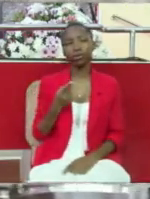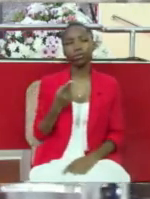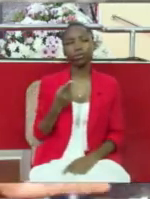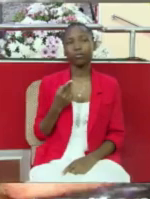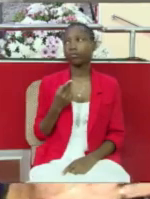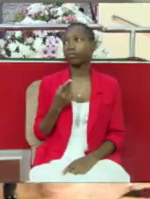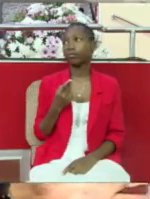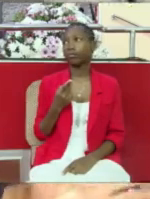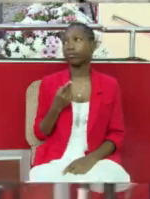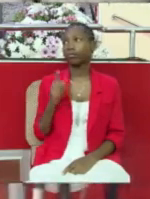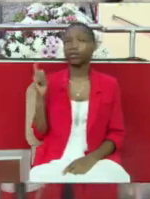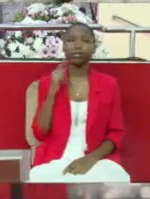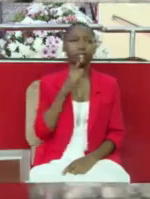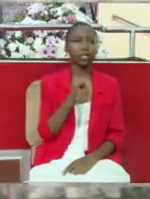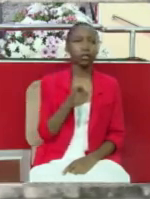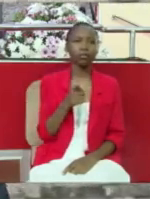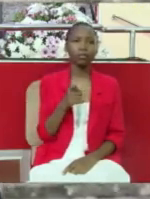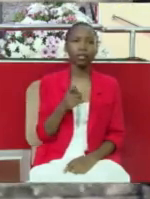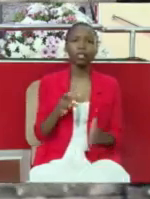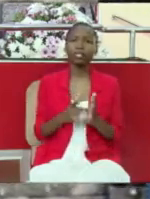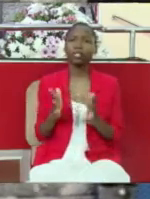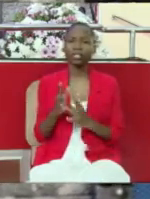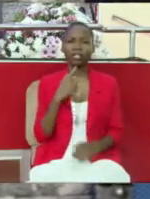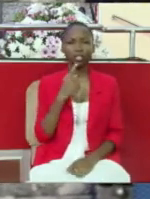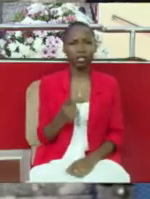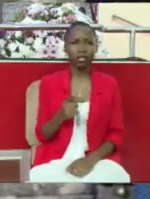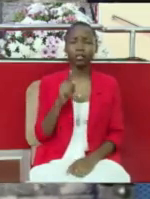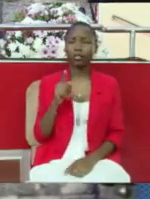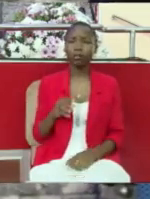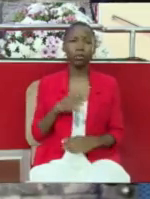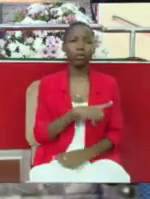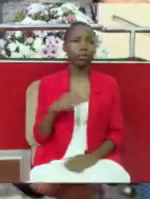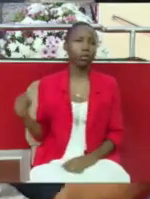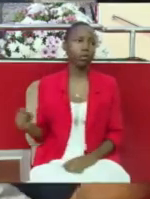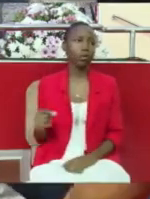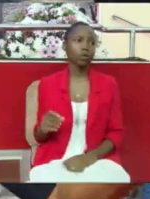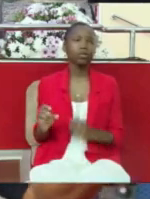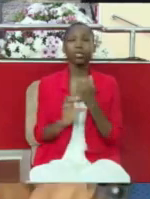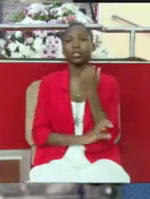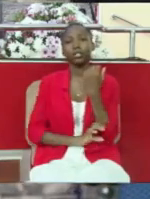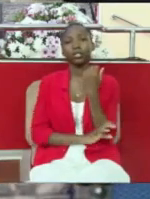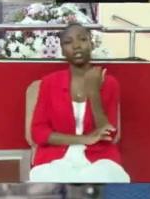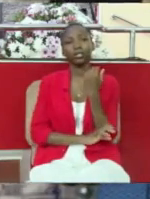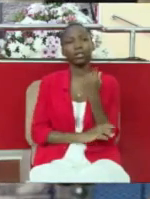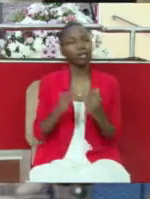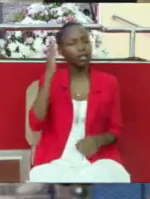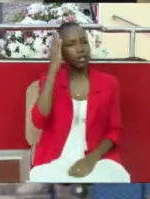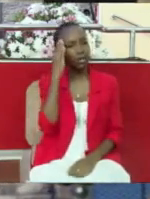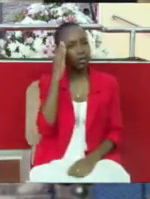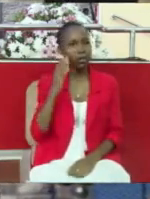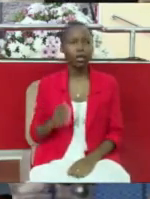I told you. Nilikwambia. Jesus is saying when you go to the city. Yesu anasema ukienda kwenye jiji. He knew. Alijua. He had